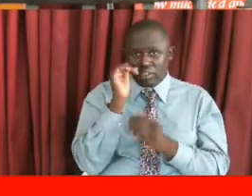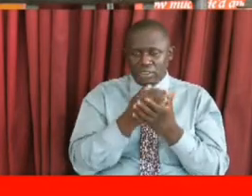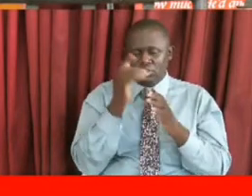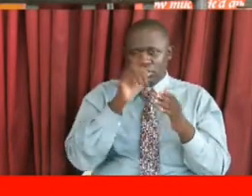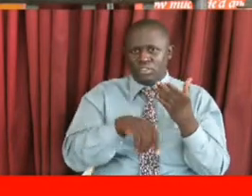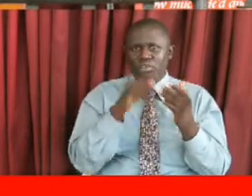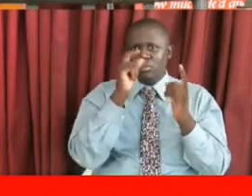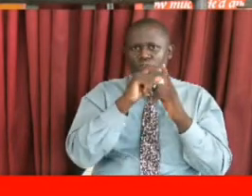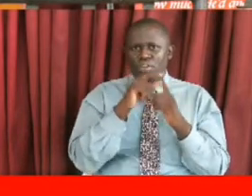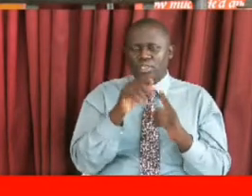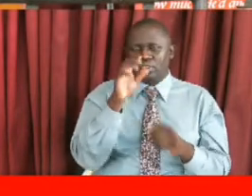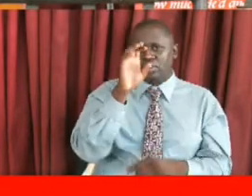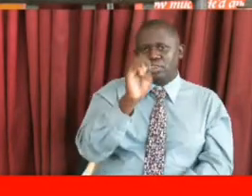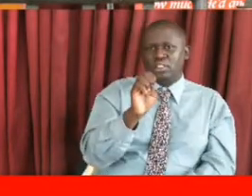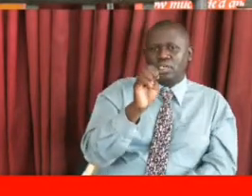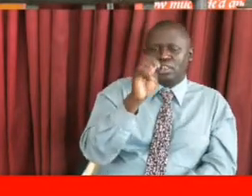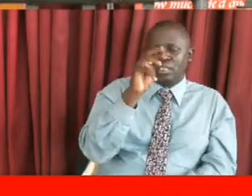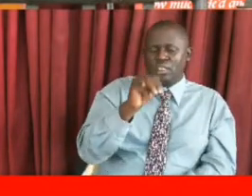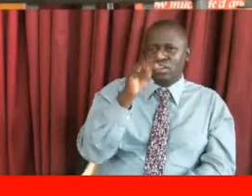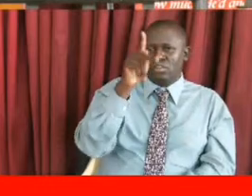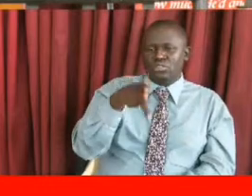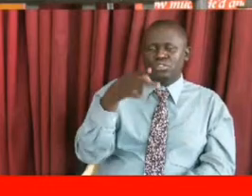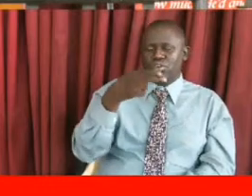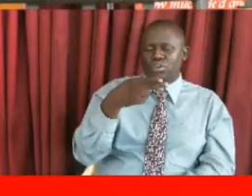like logos